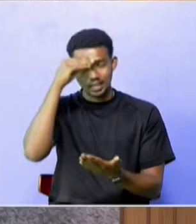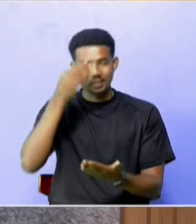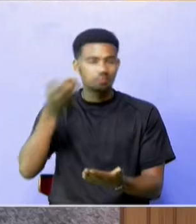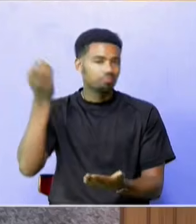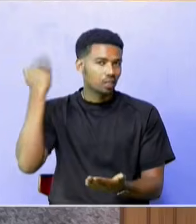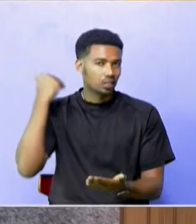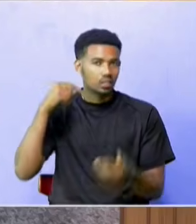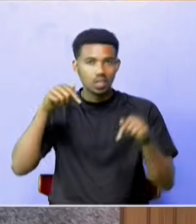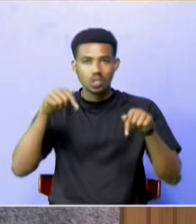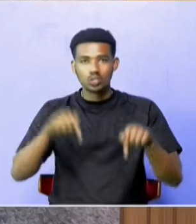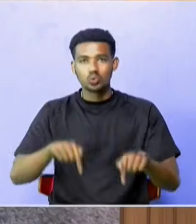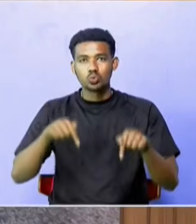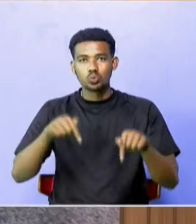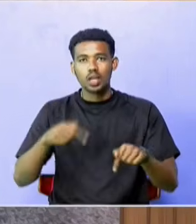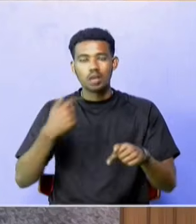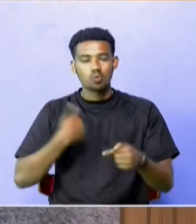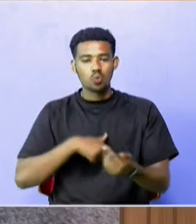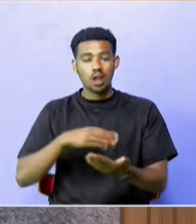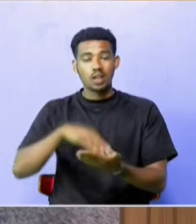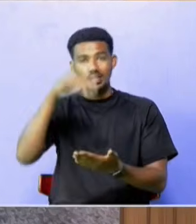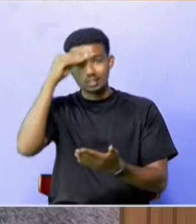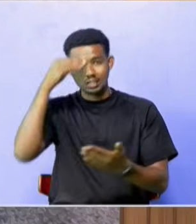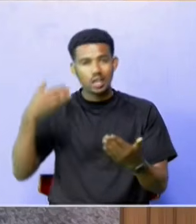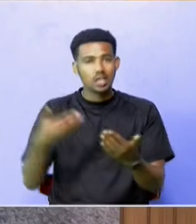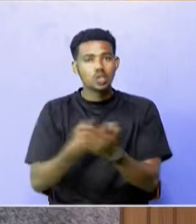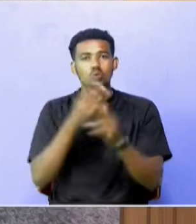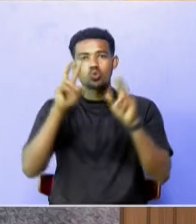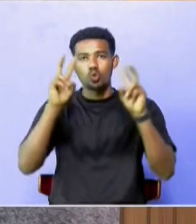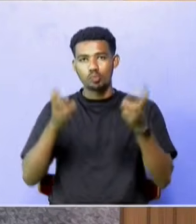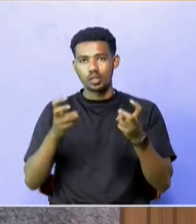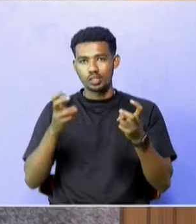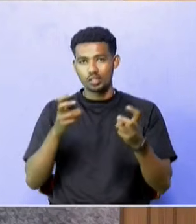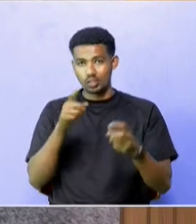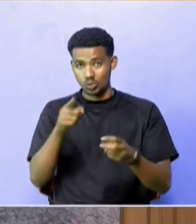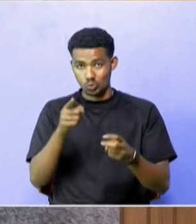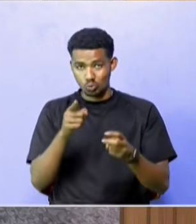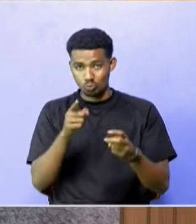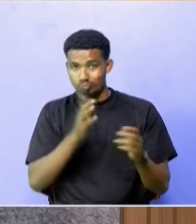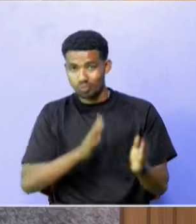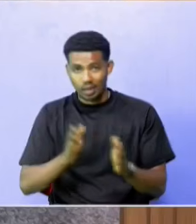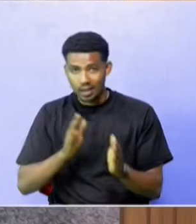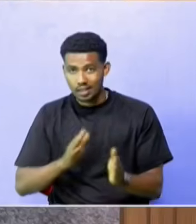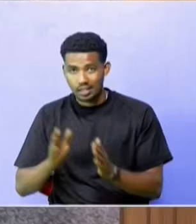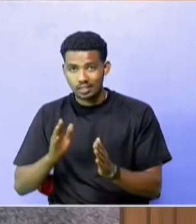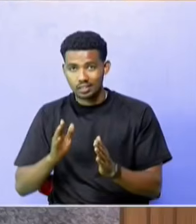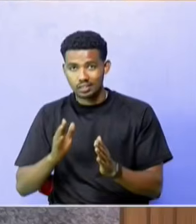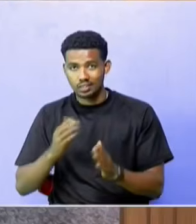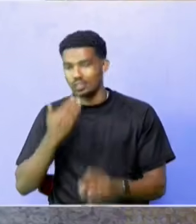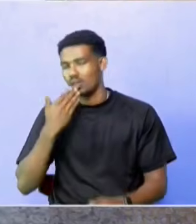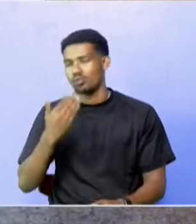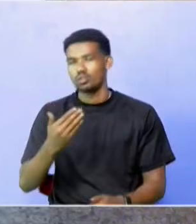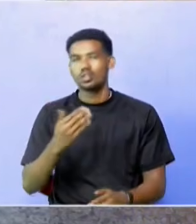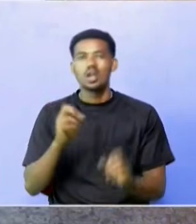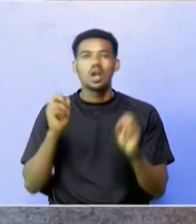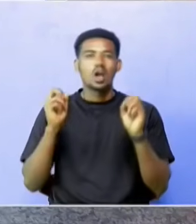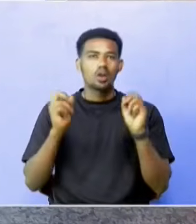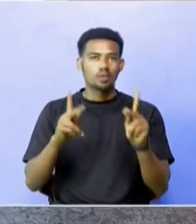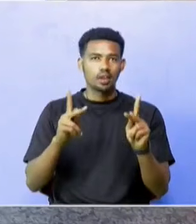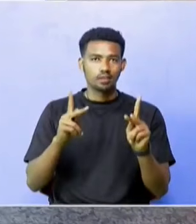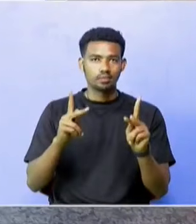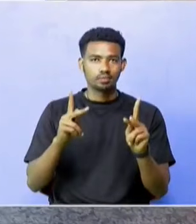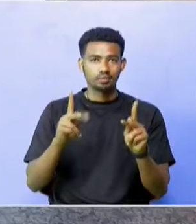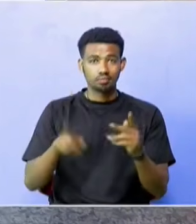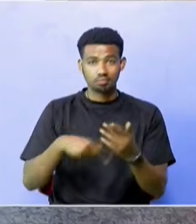to learn a new topic, a new one. Are you ready? Wonderful. Okay.